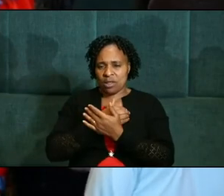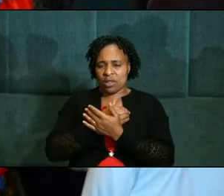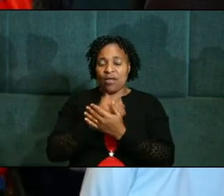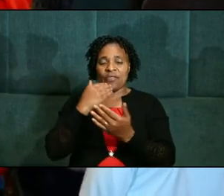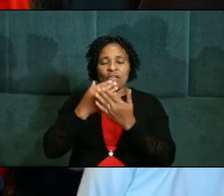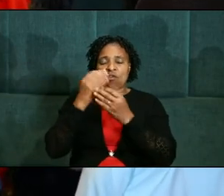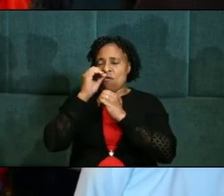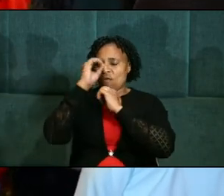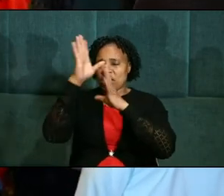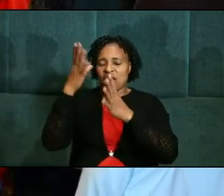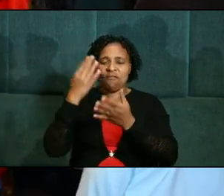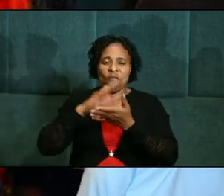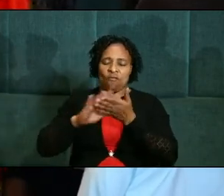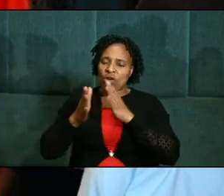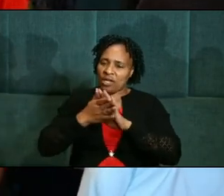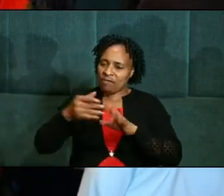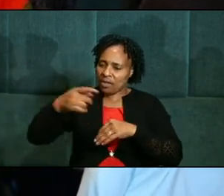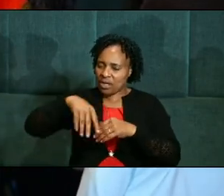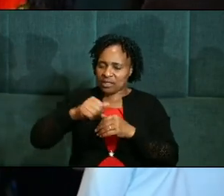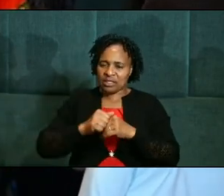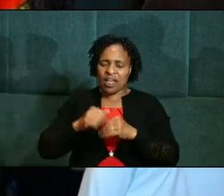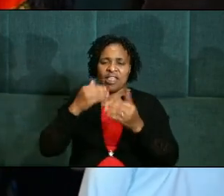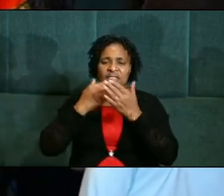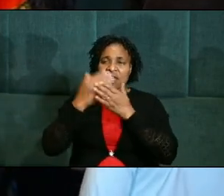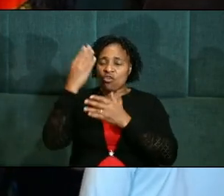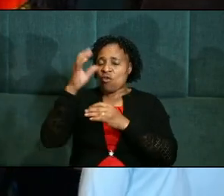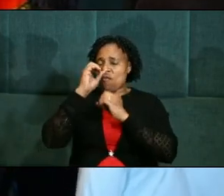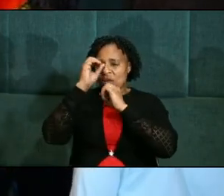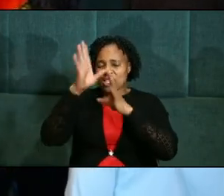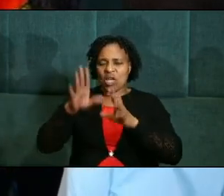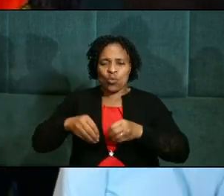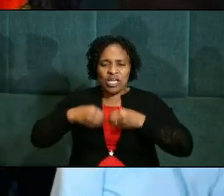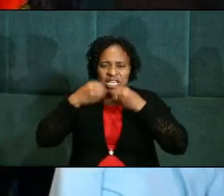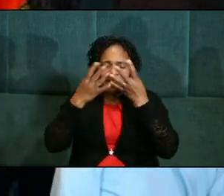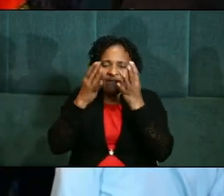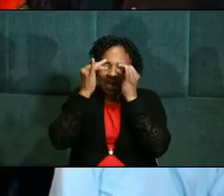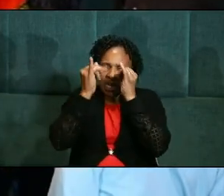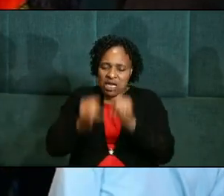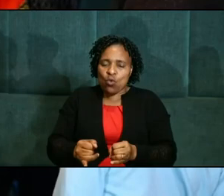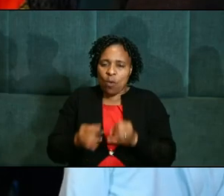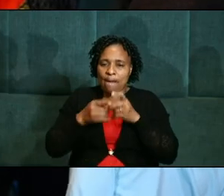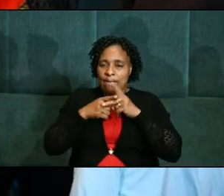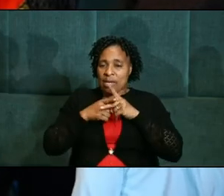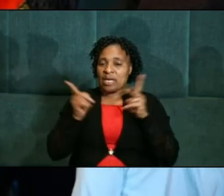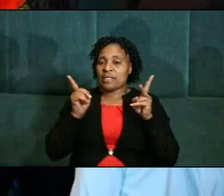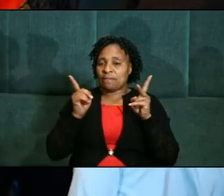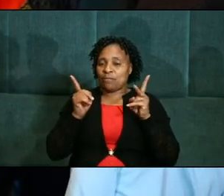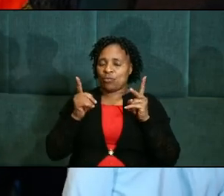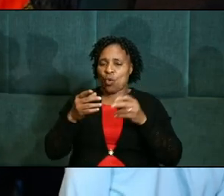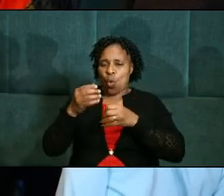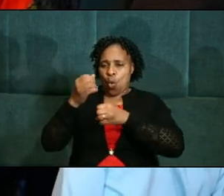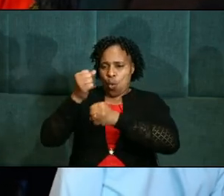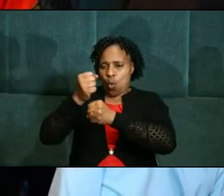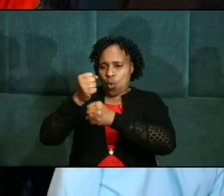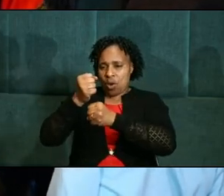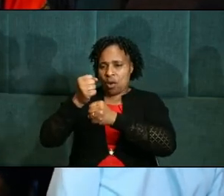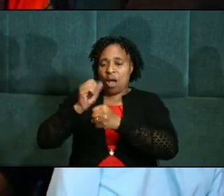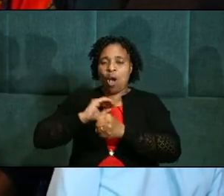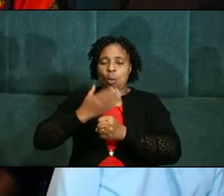us. And thank you, Father, for giving us a new beginning. Hold our hands